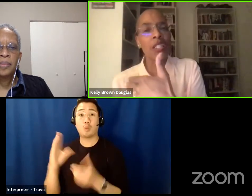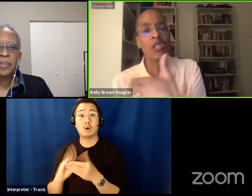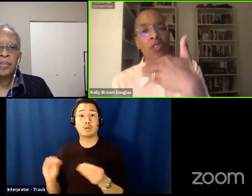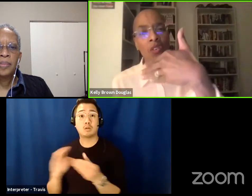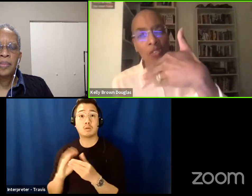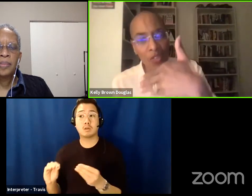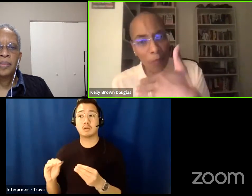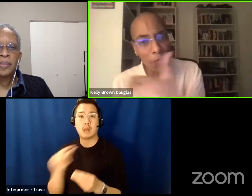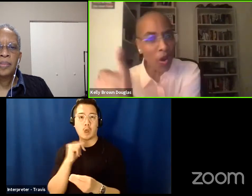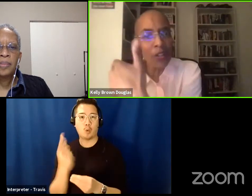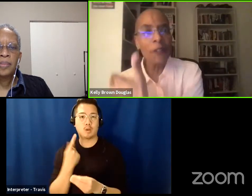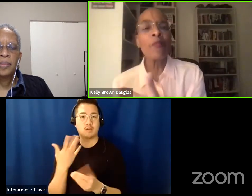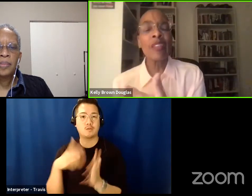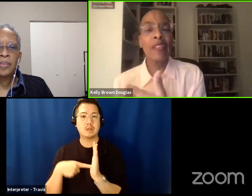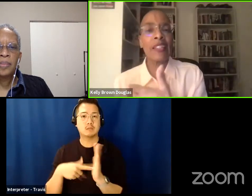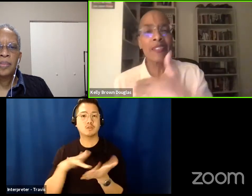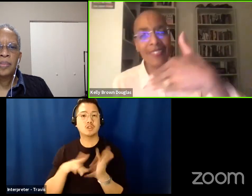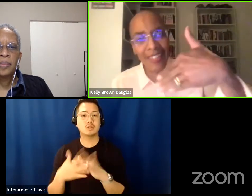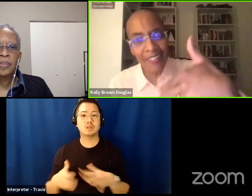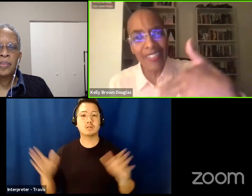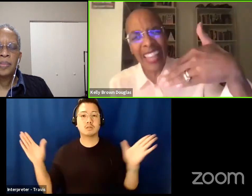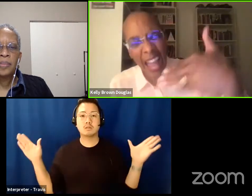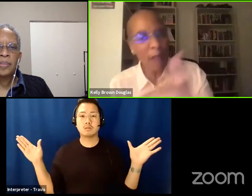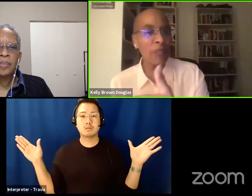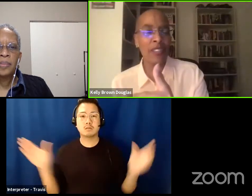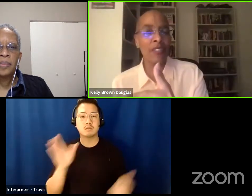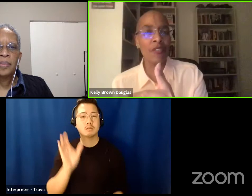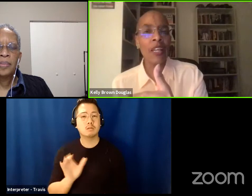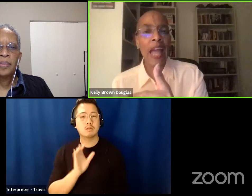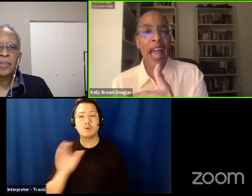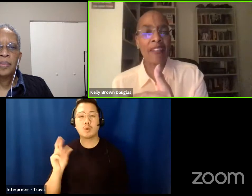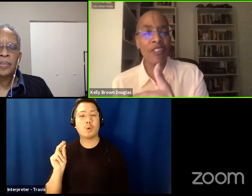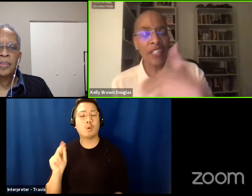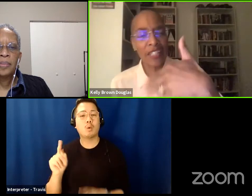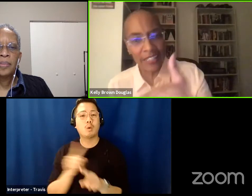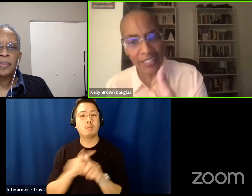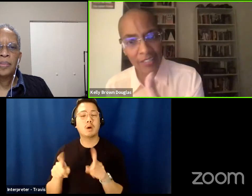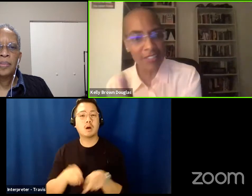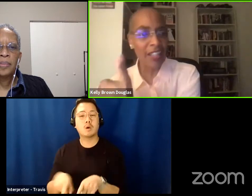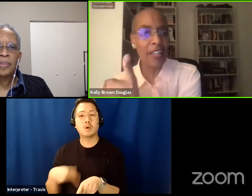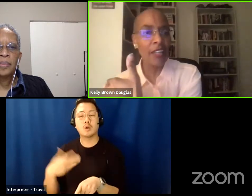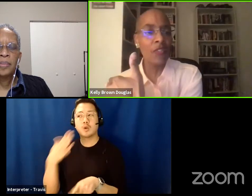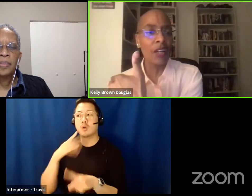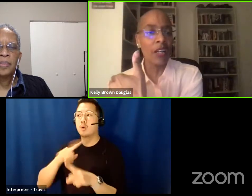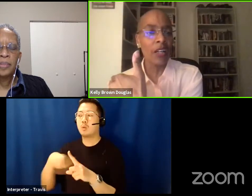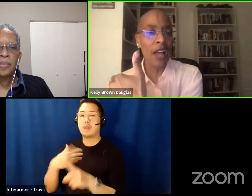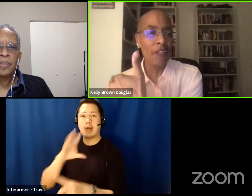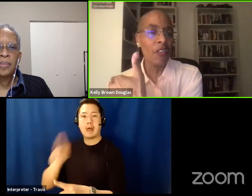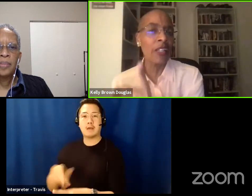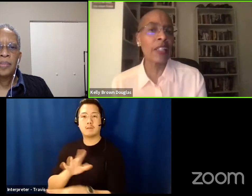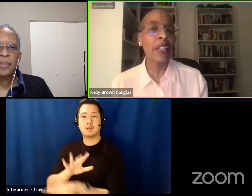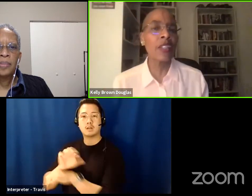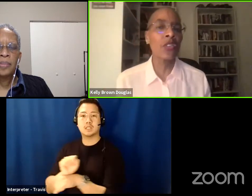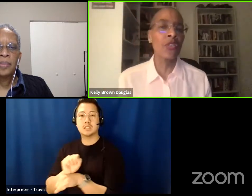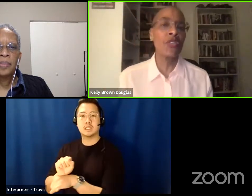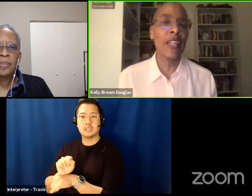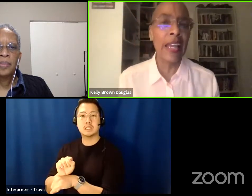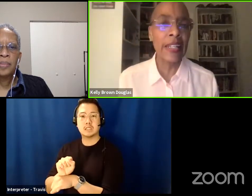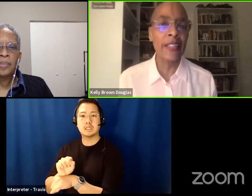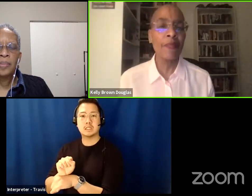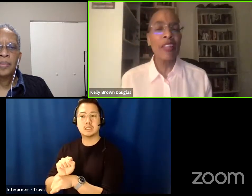besides Jesus on the cross that brought the captive African and the enslaved African